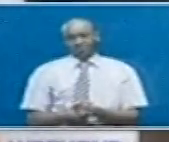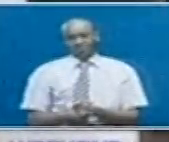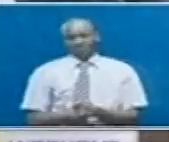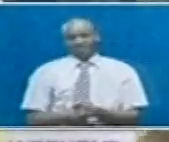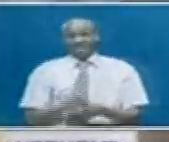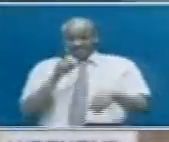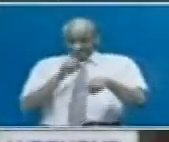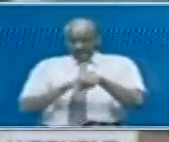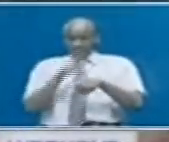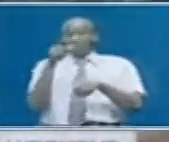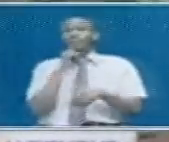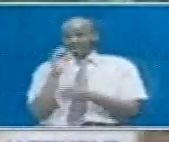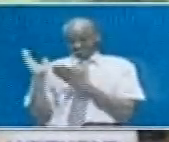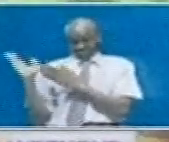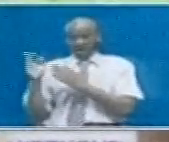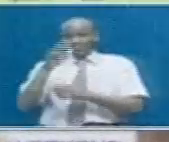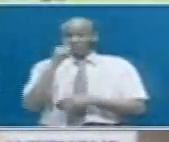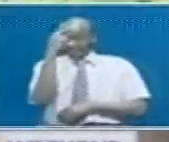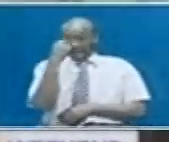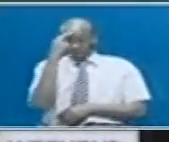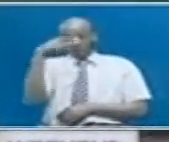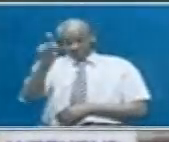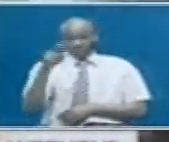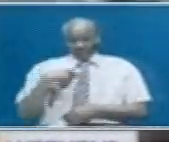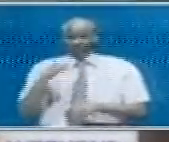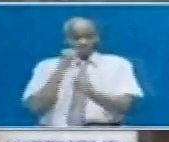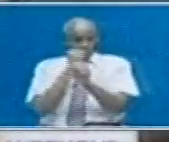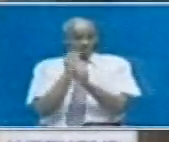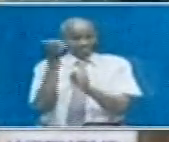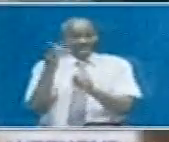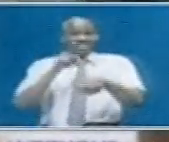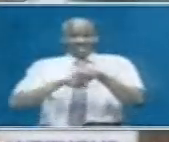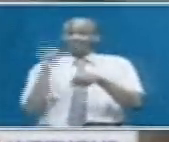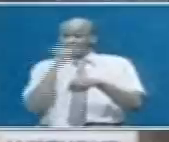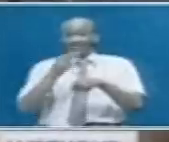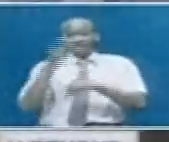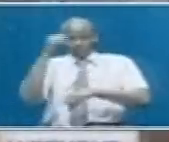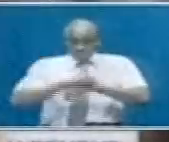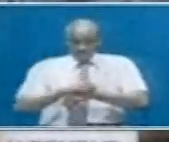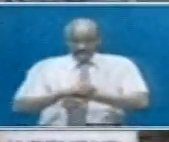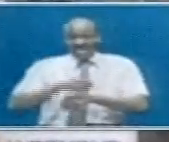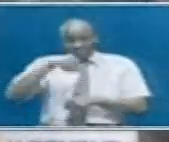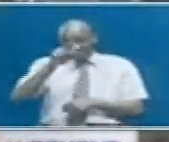When Meshack arrived from Narok, where he had gone for casual jobs after his high school, he